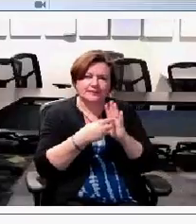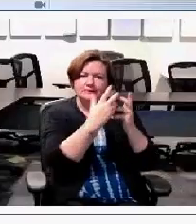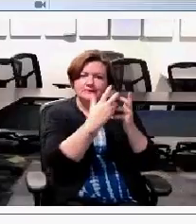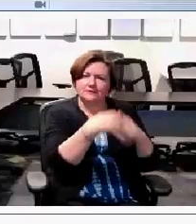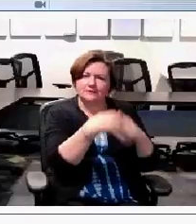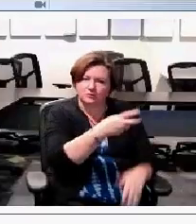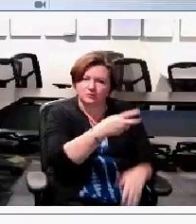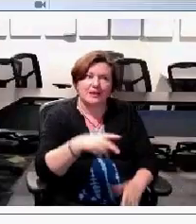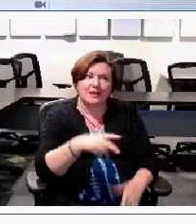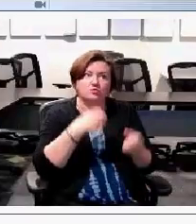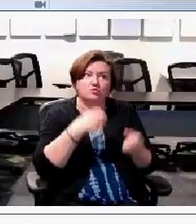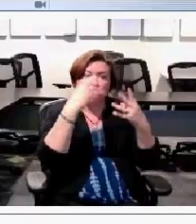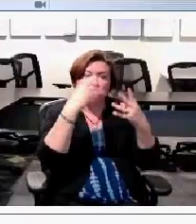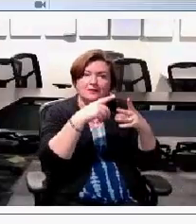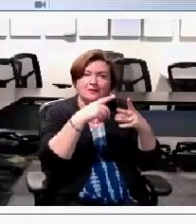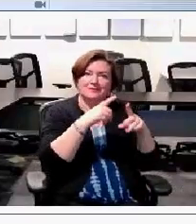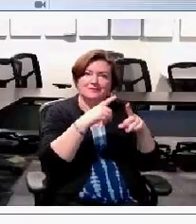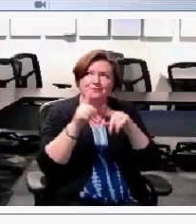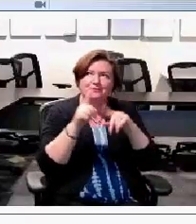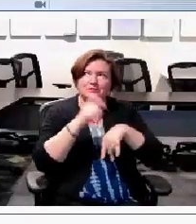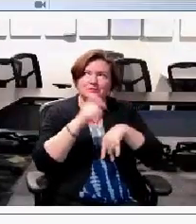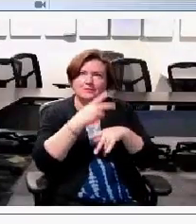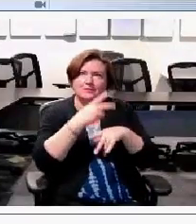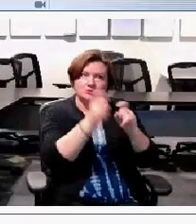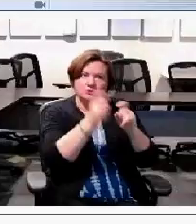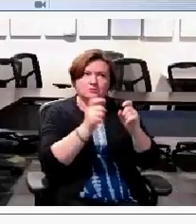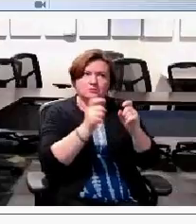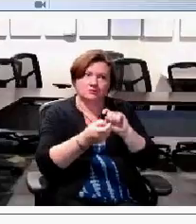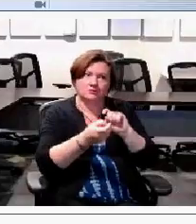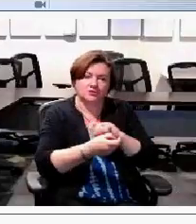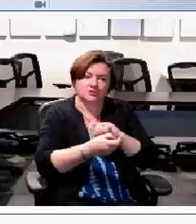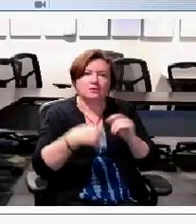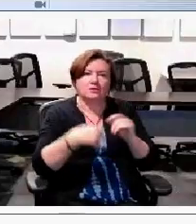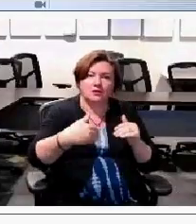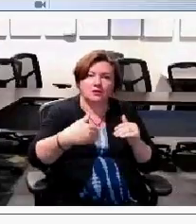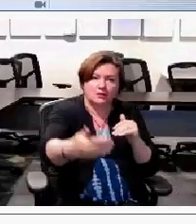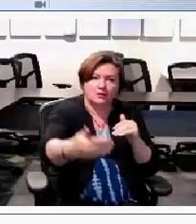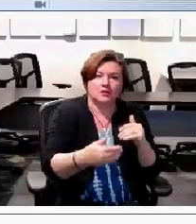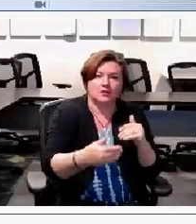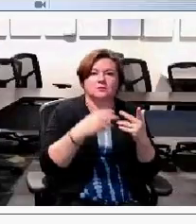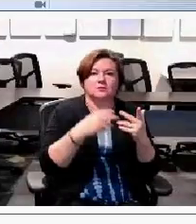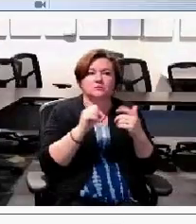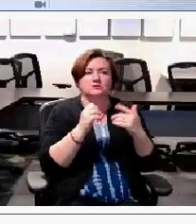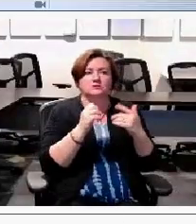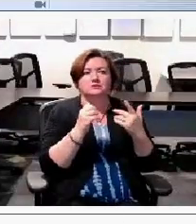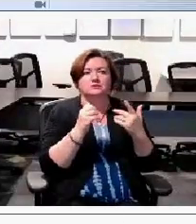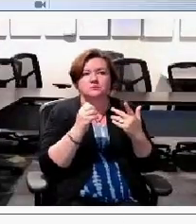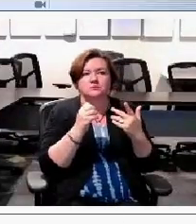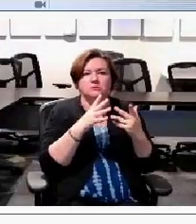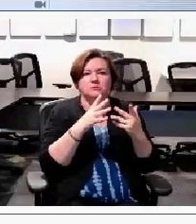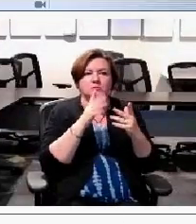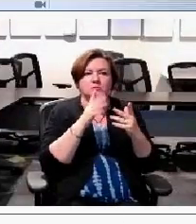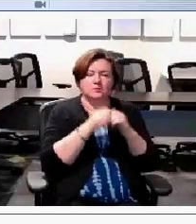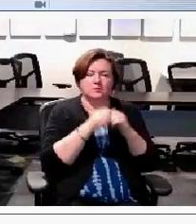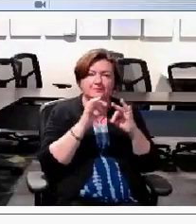there's a transition for families, and transition is something that I think is front when we're working with